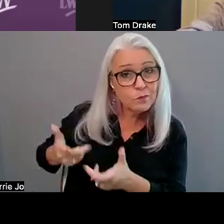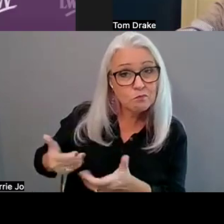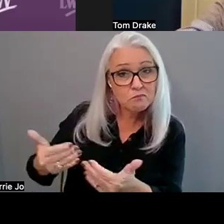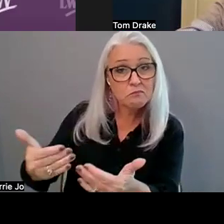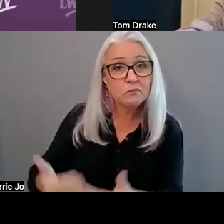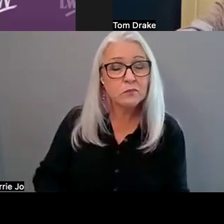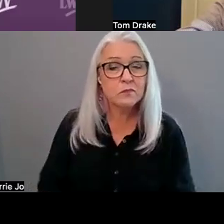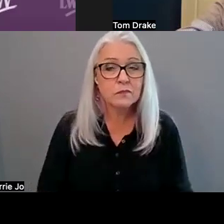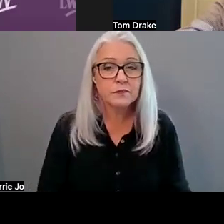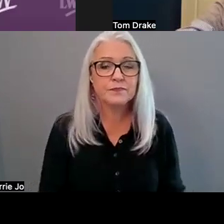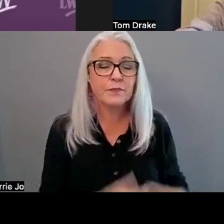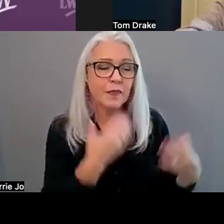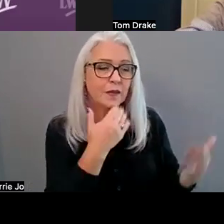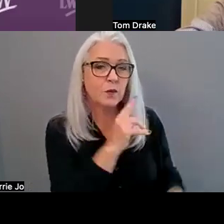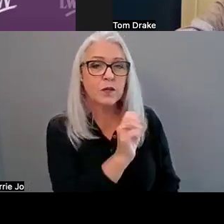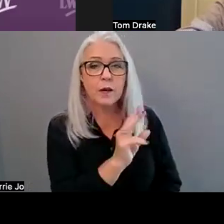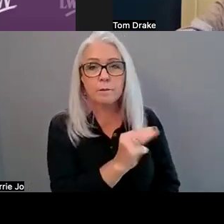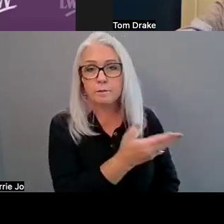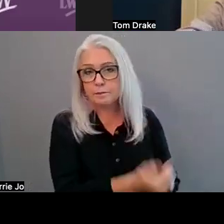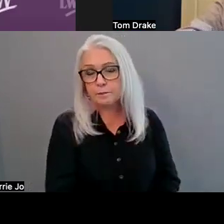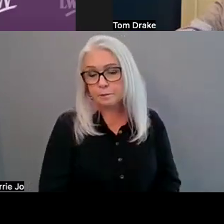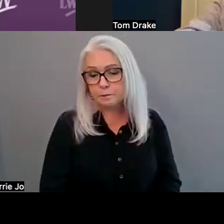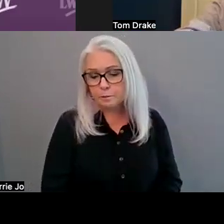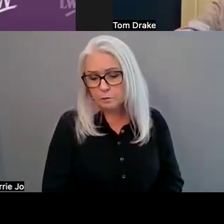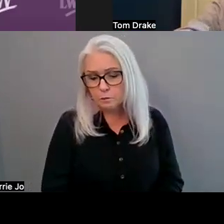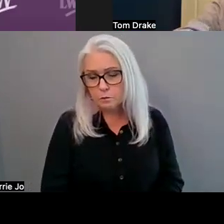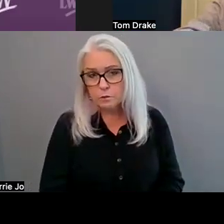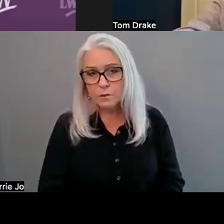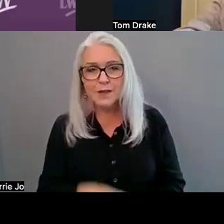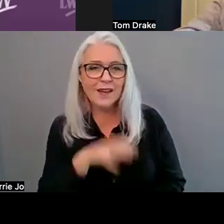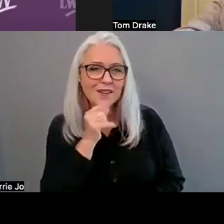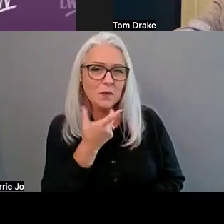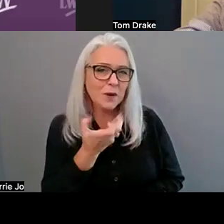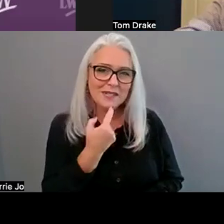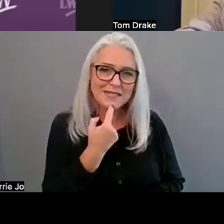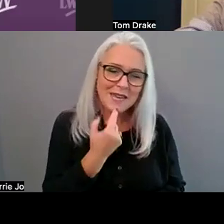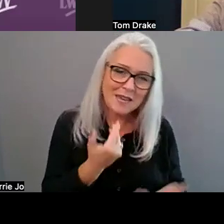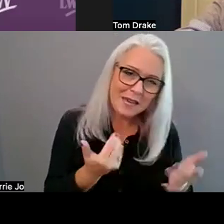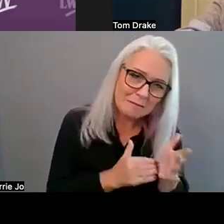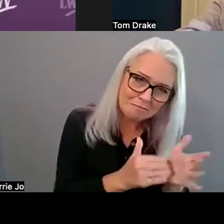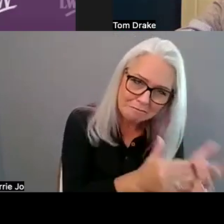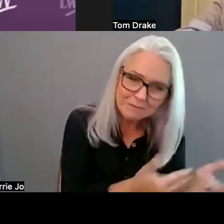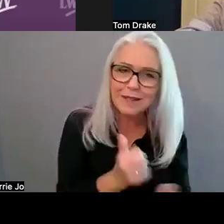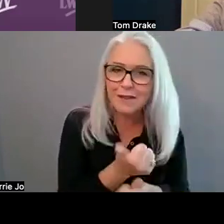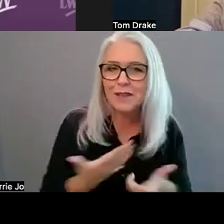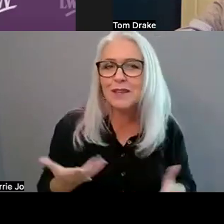Thank you. Tom? Yes, I don't want to repeat everything that Morgan said, but